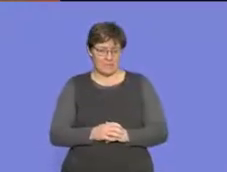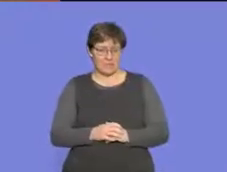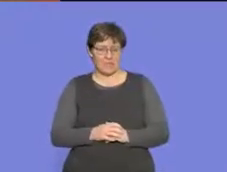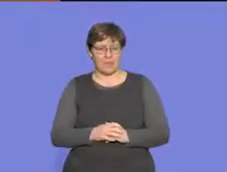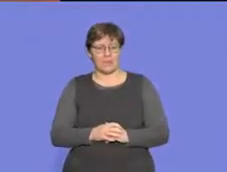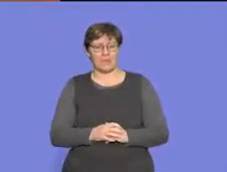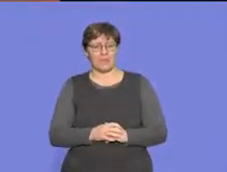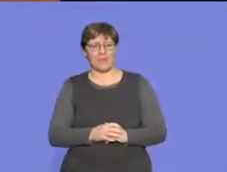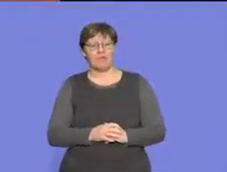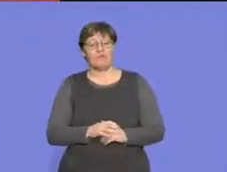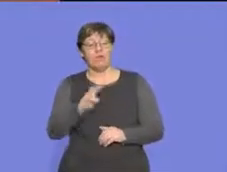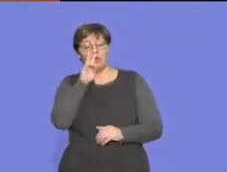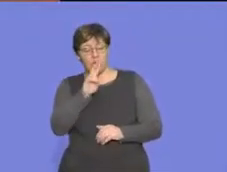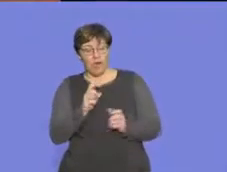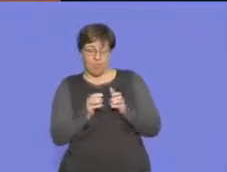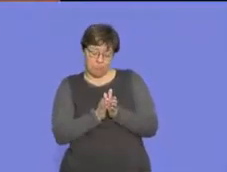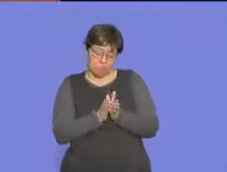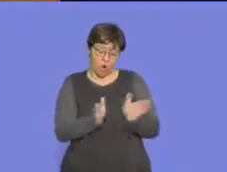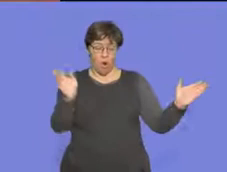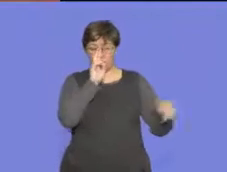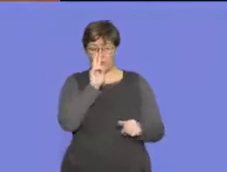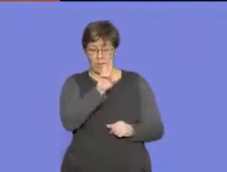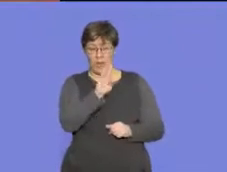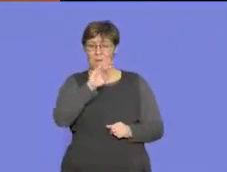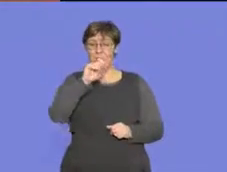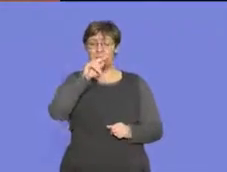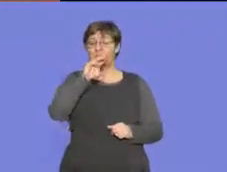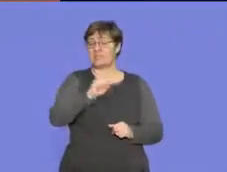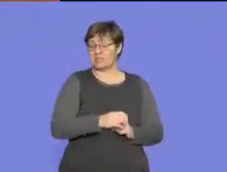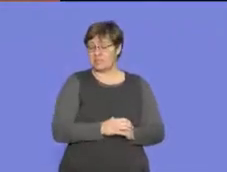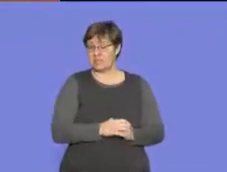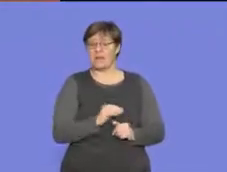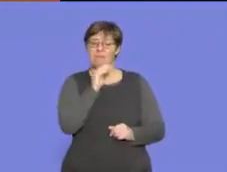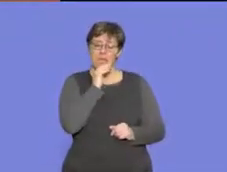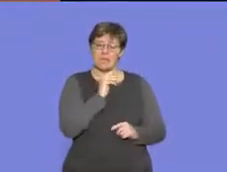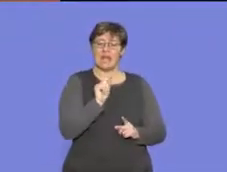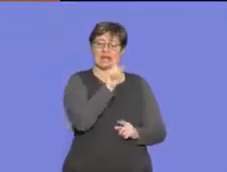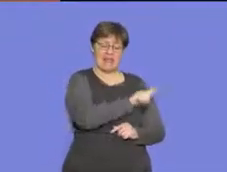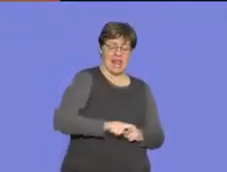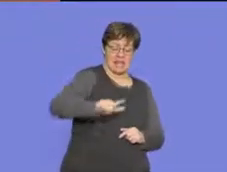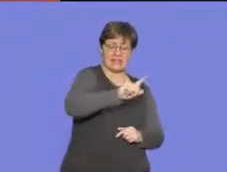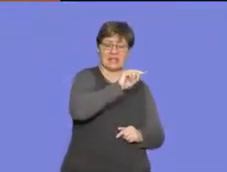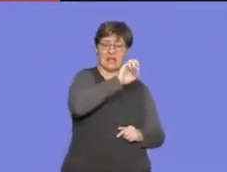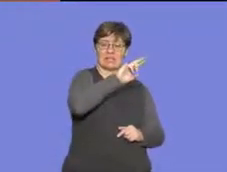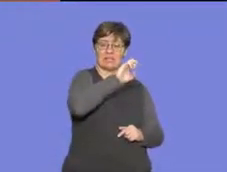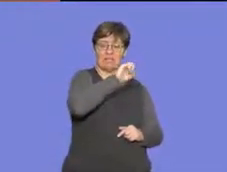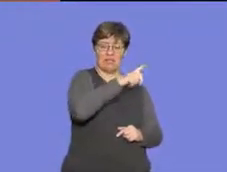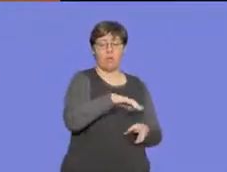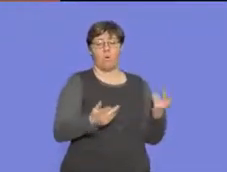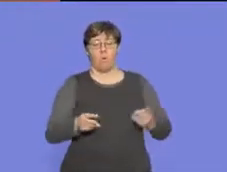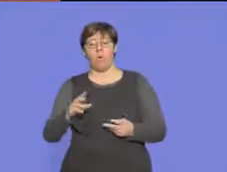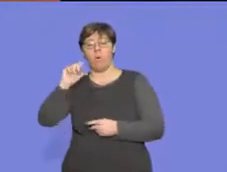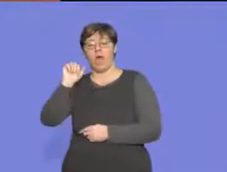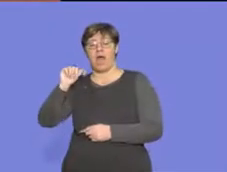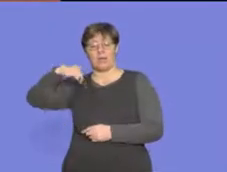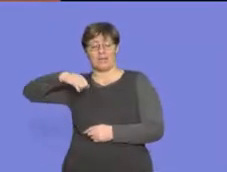So when we look at biomes broadly, we can look at biomes as either being terrestrial or aquatic. And so